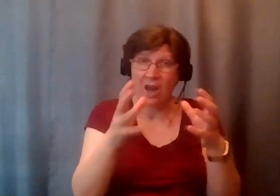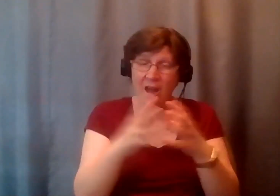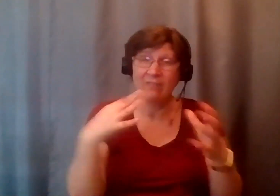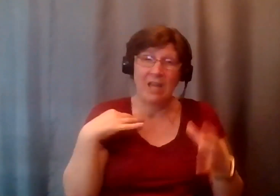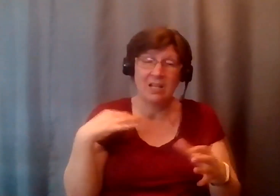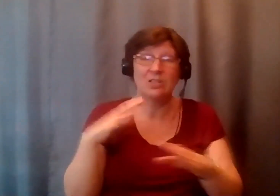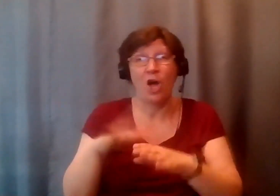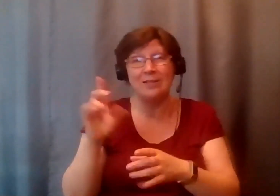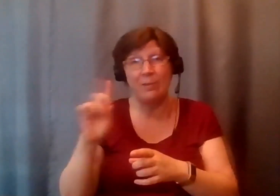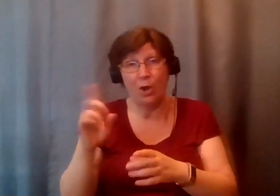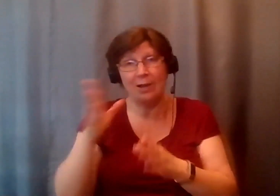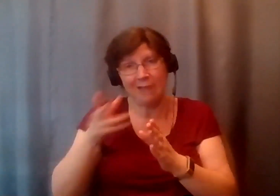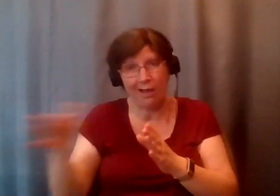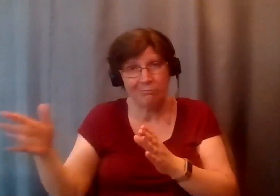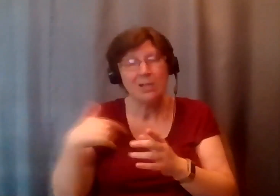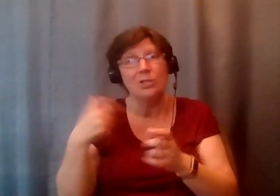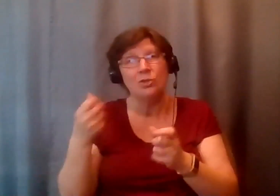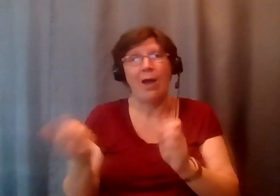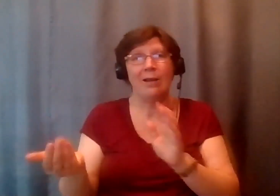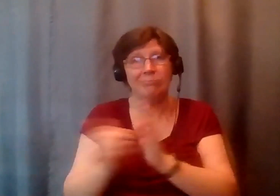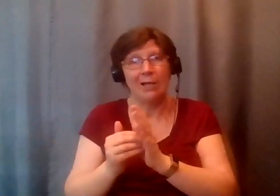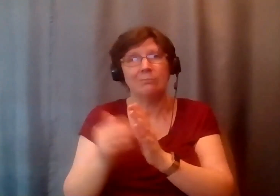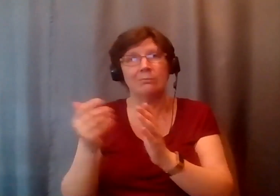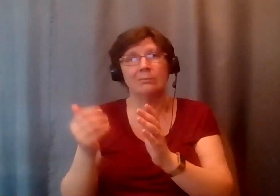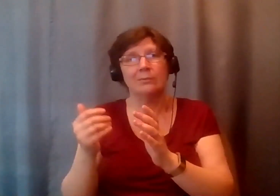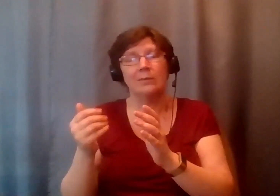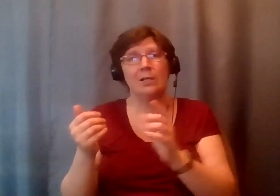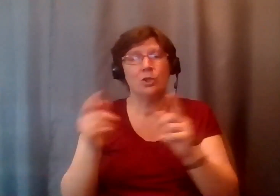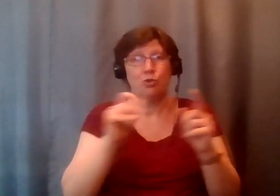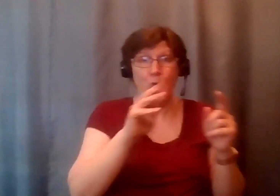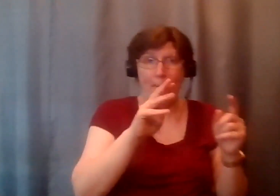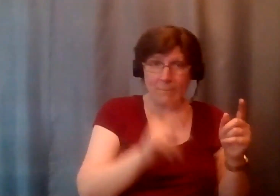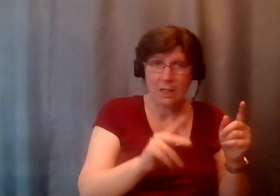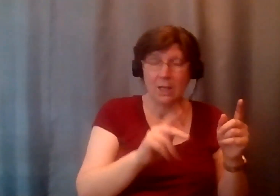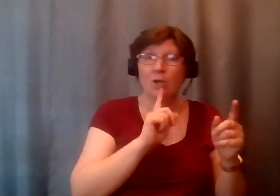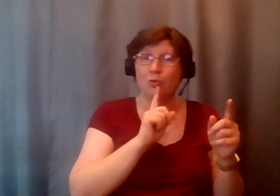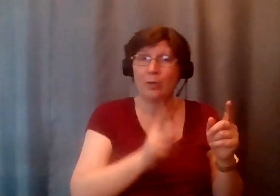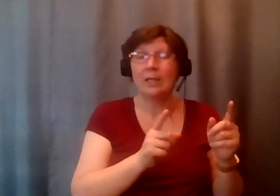the Democratic side to try to run against President Trump. And